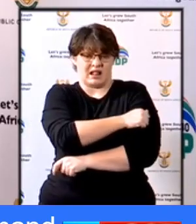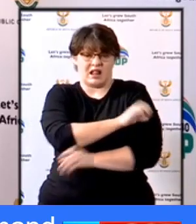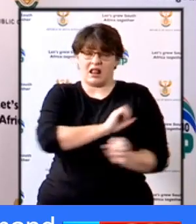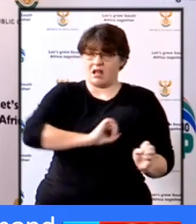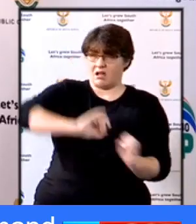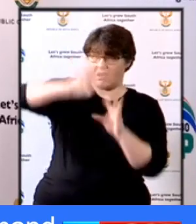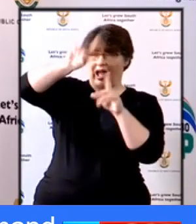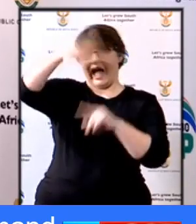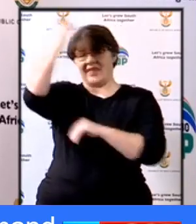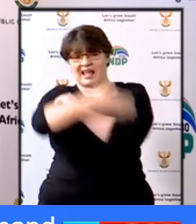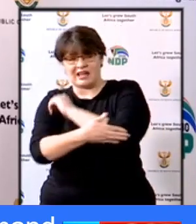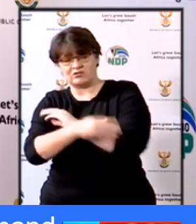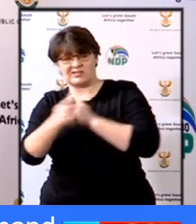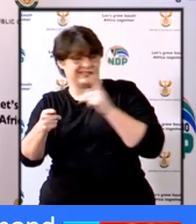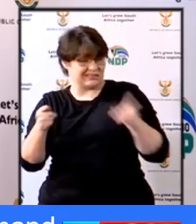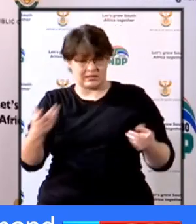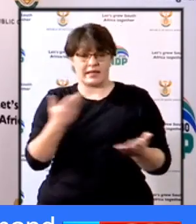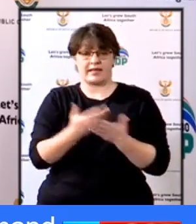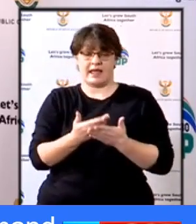medical emergencies,